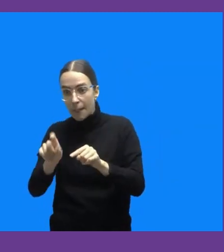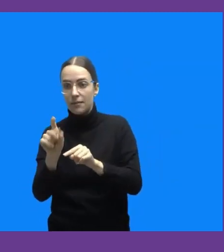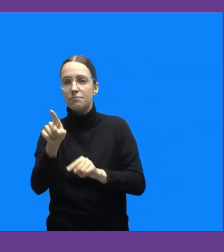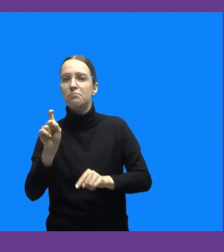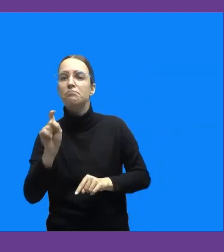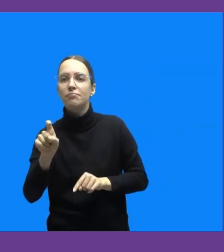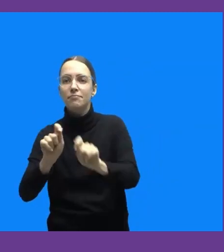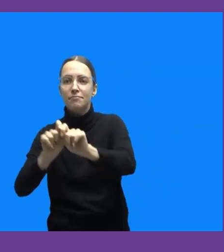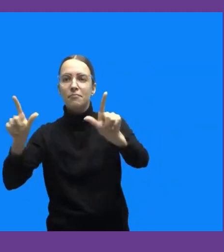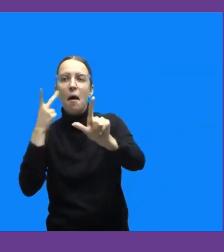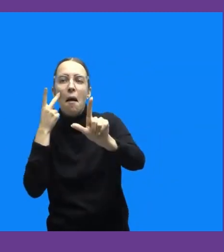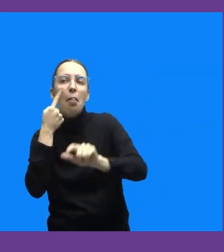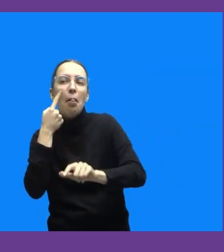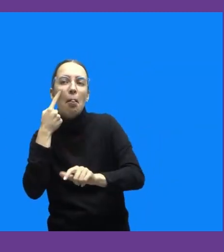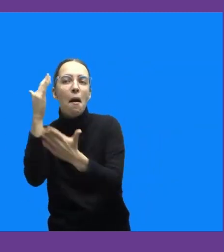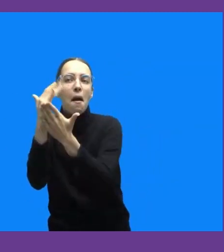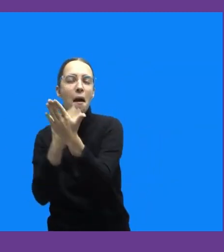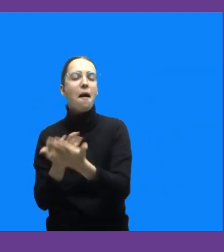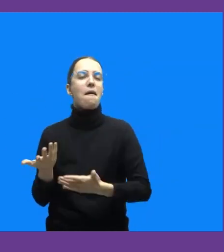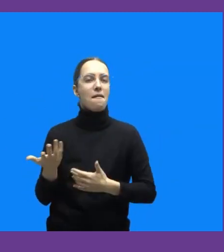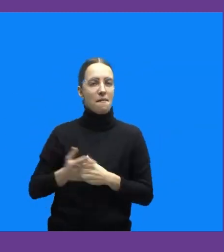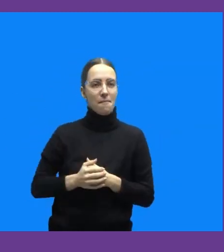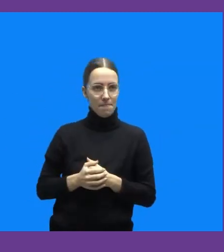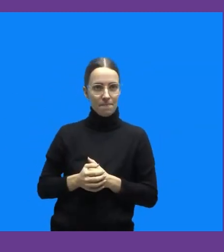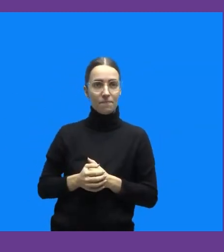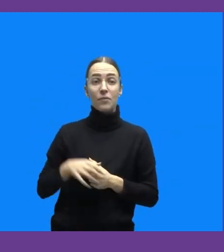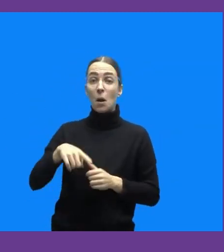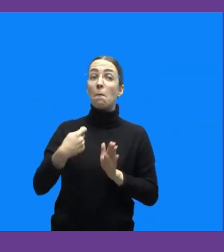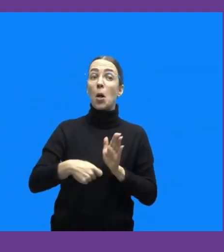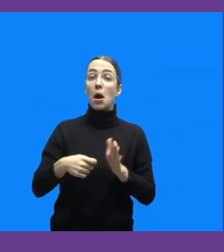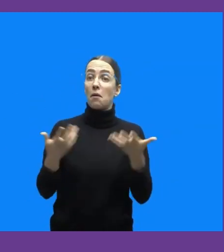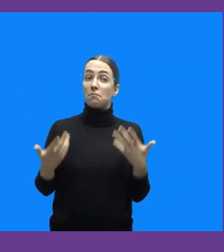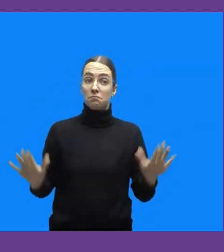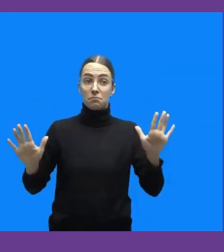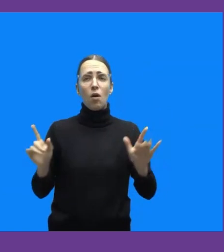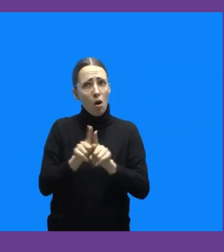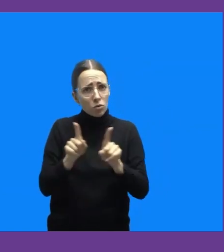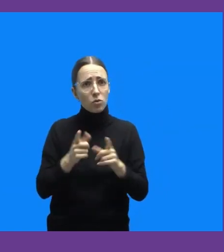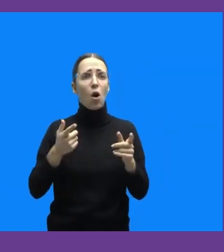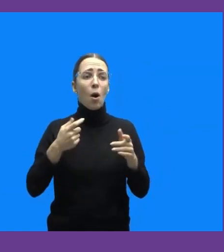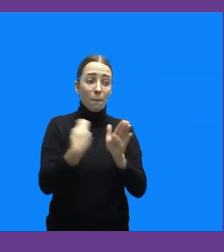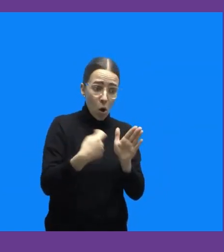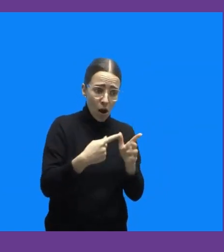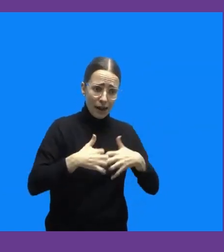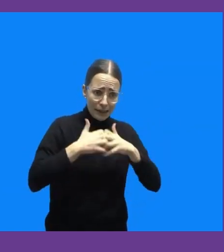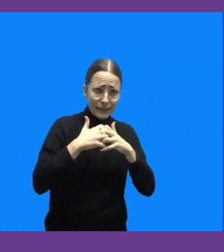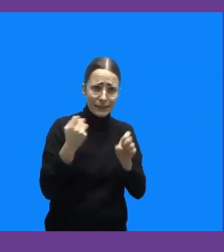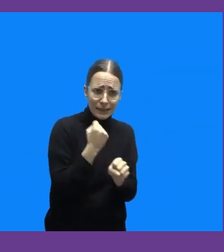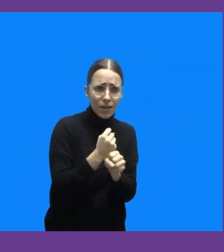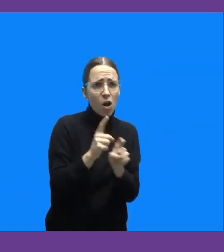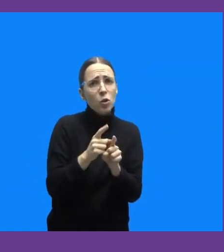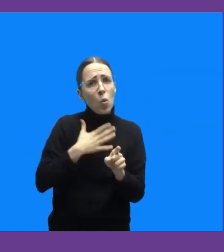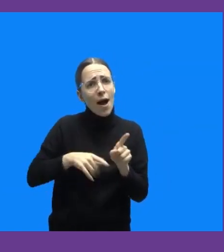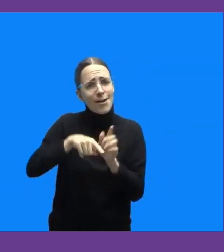and it's going to be great to do it in consensus, to know what do you think, what are the next